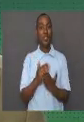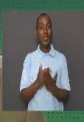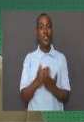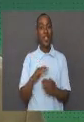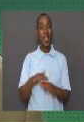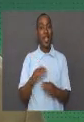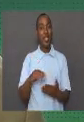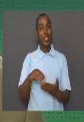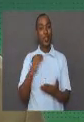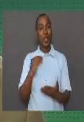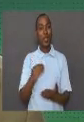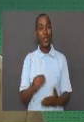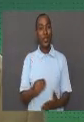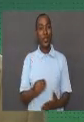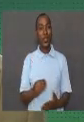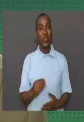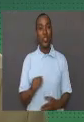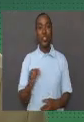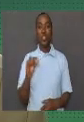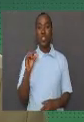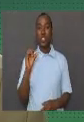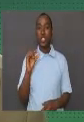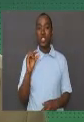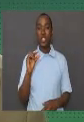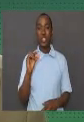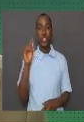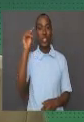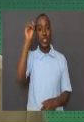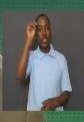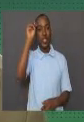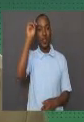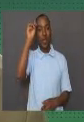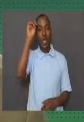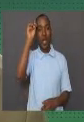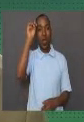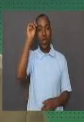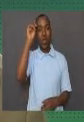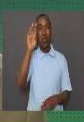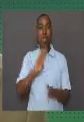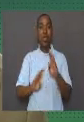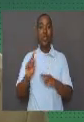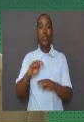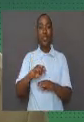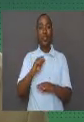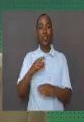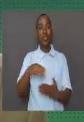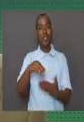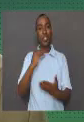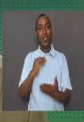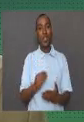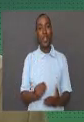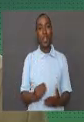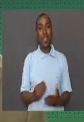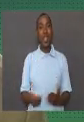we also looked at a few traditional applications of biotechnology.